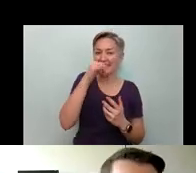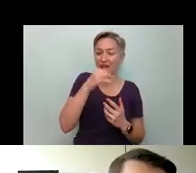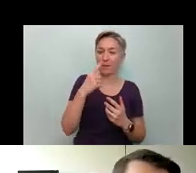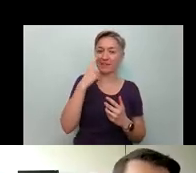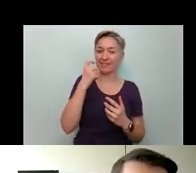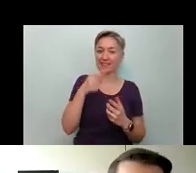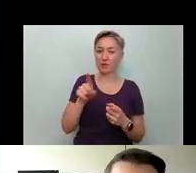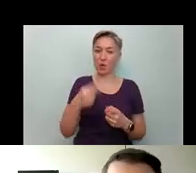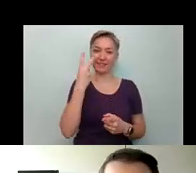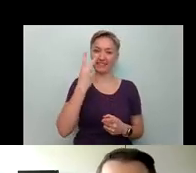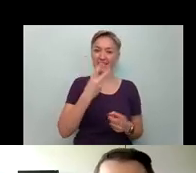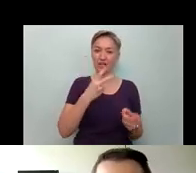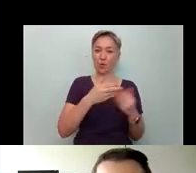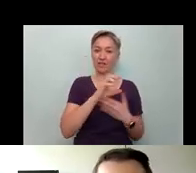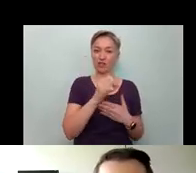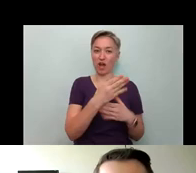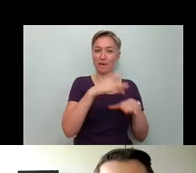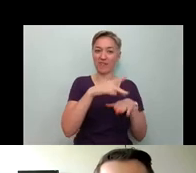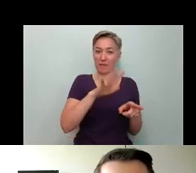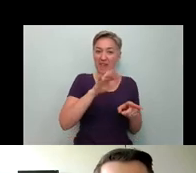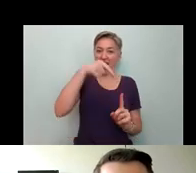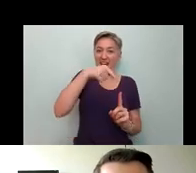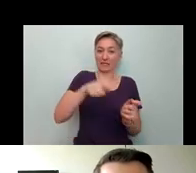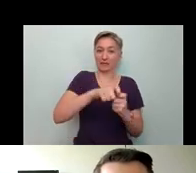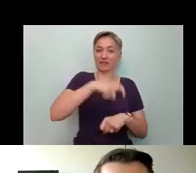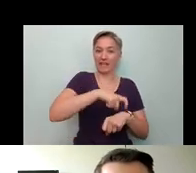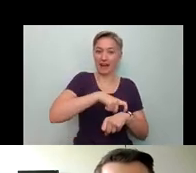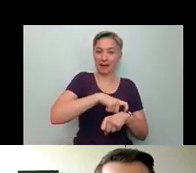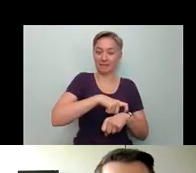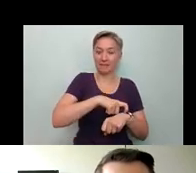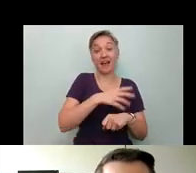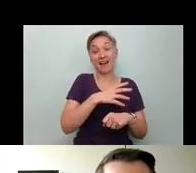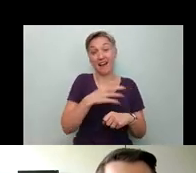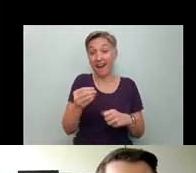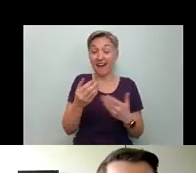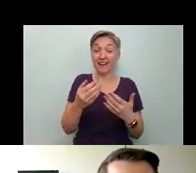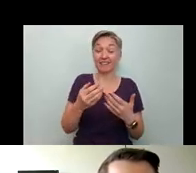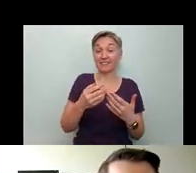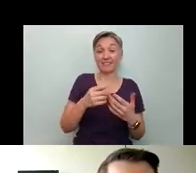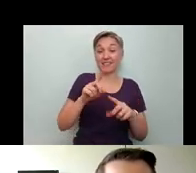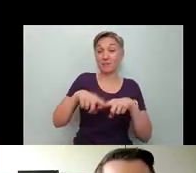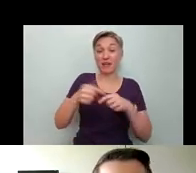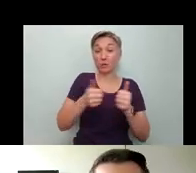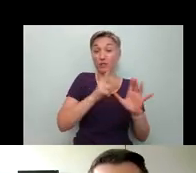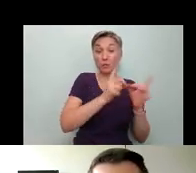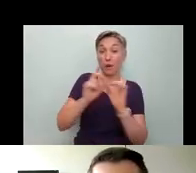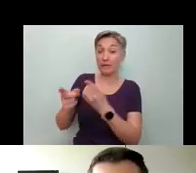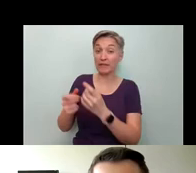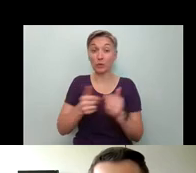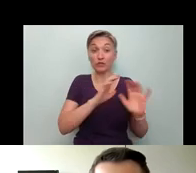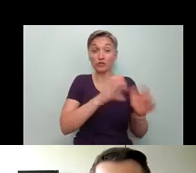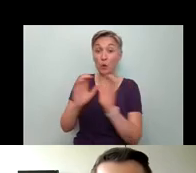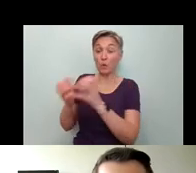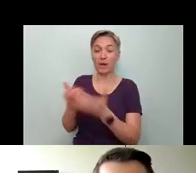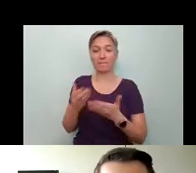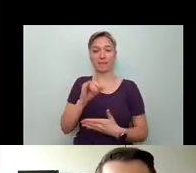time. And again, like I mentioned earlier, jobs do vary significantly from one group to another. So we are investing in